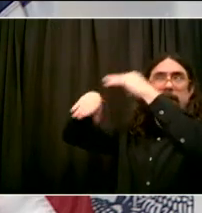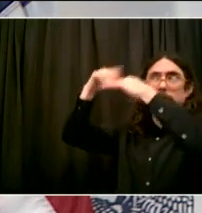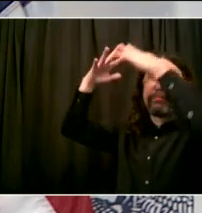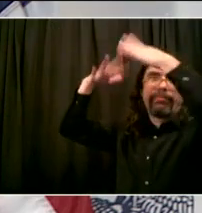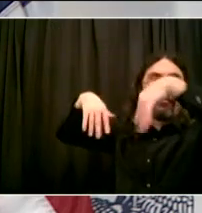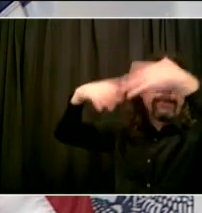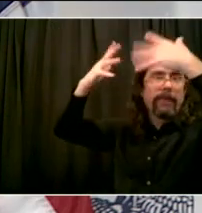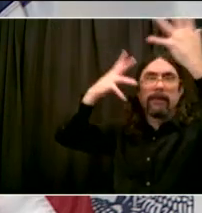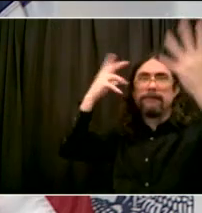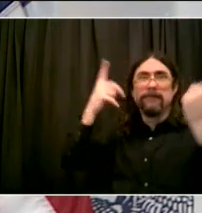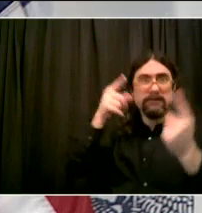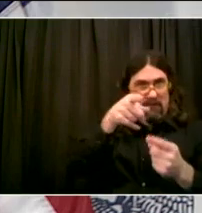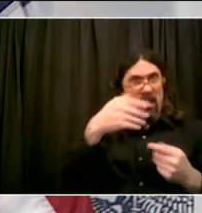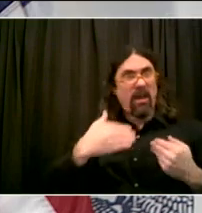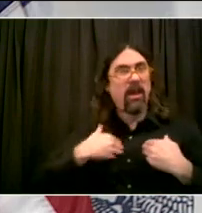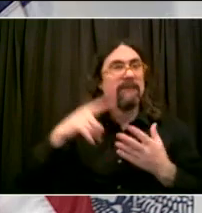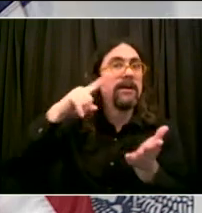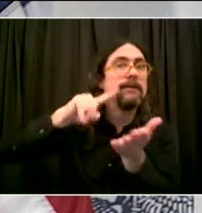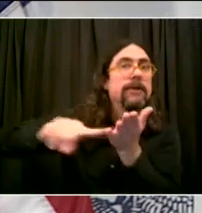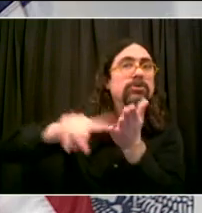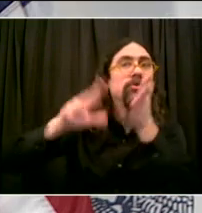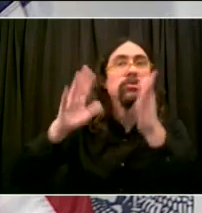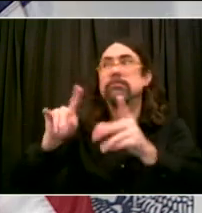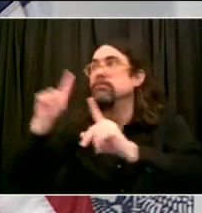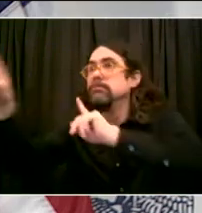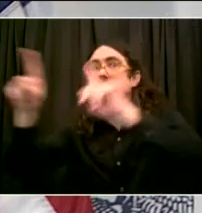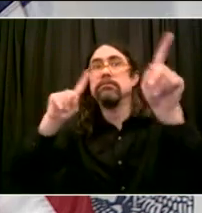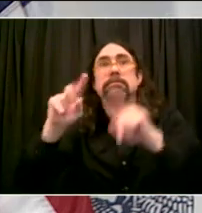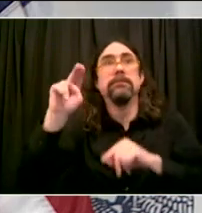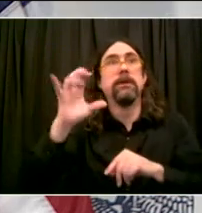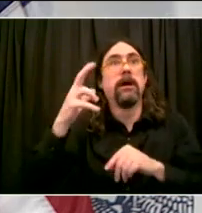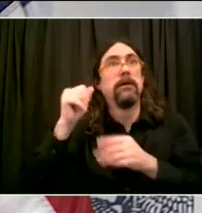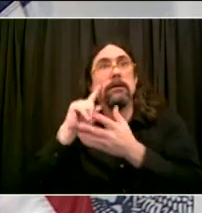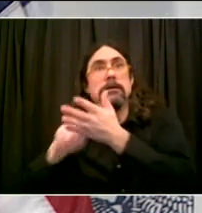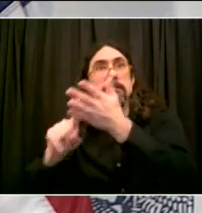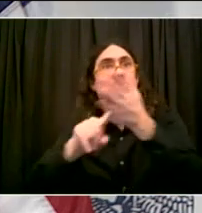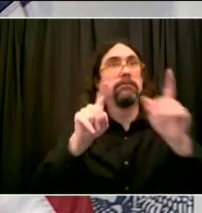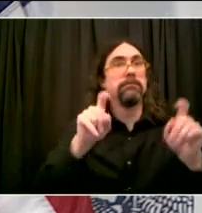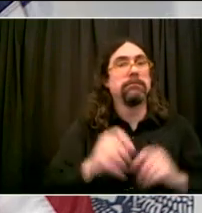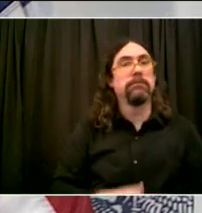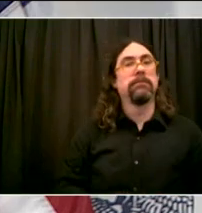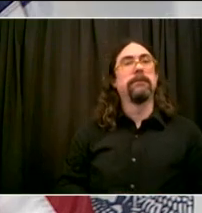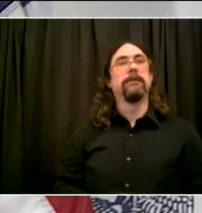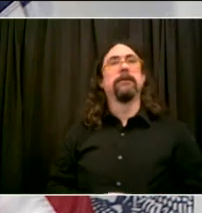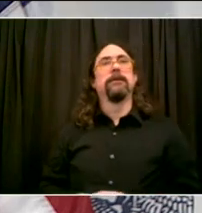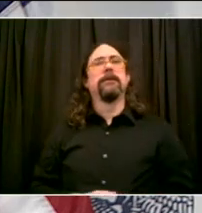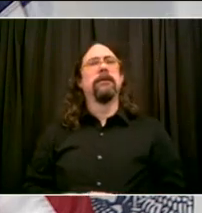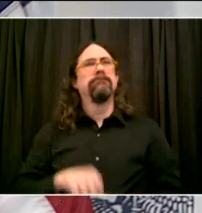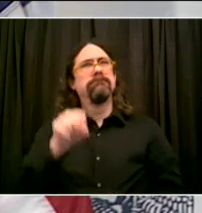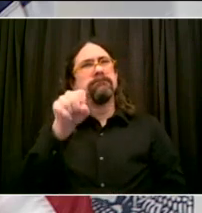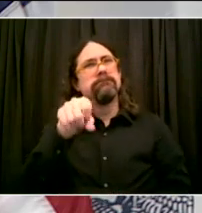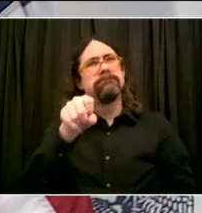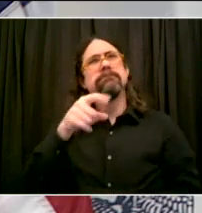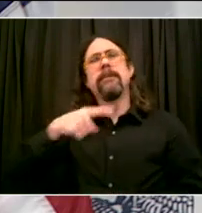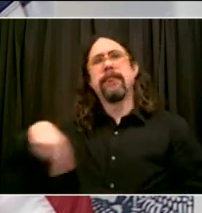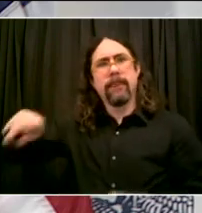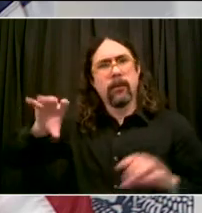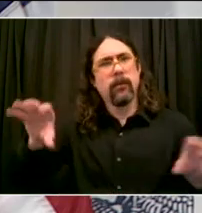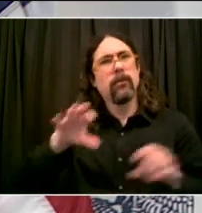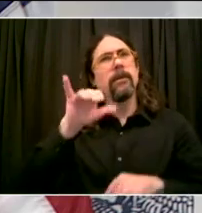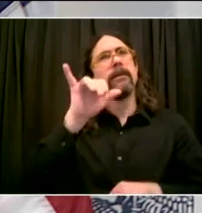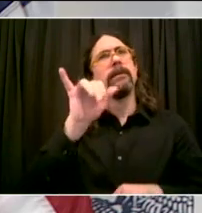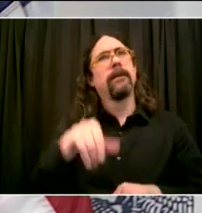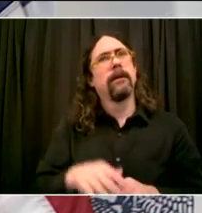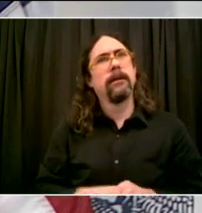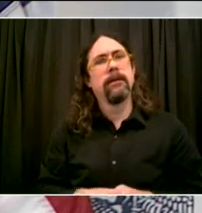too, but to me, that's standard maintenance that needs to be done to make sure things are okay, and we want those roofs cleared, obviously, in